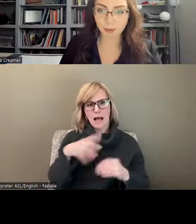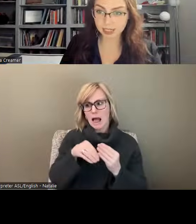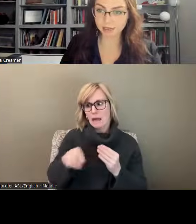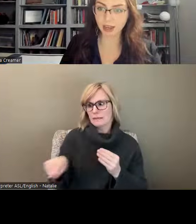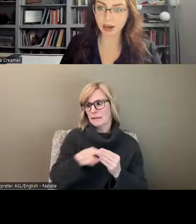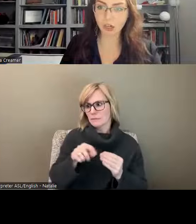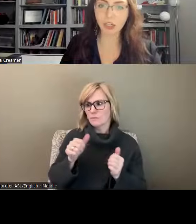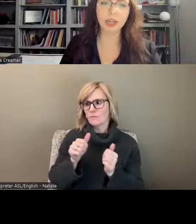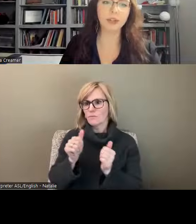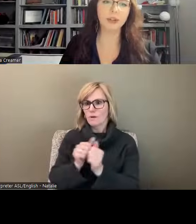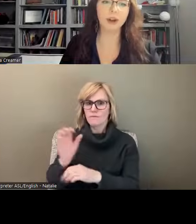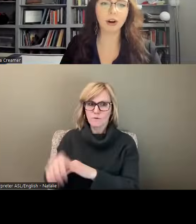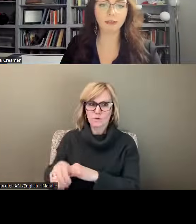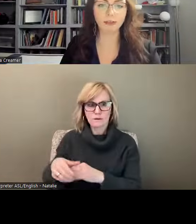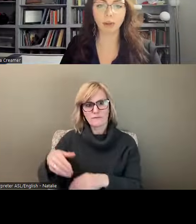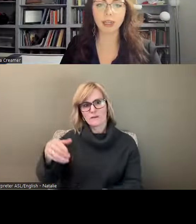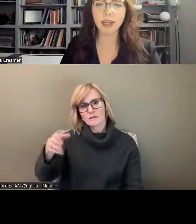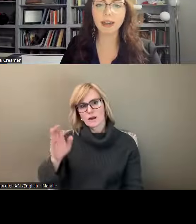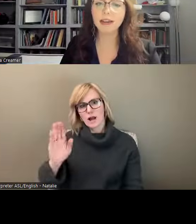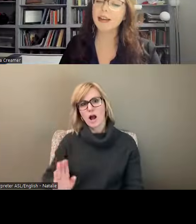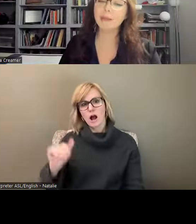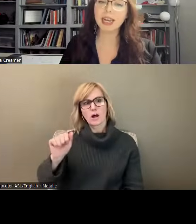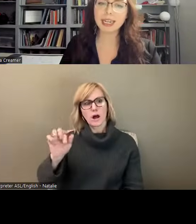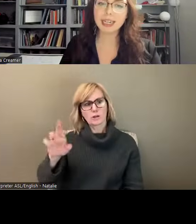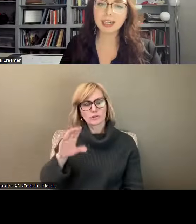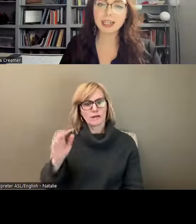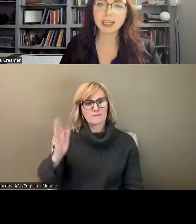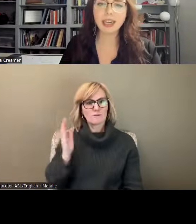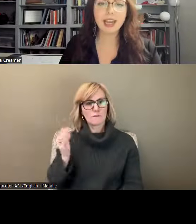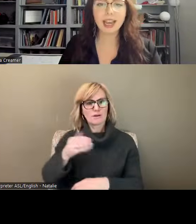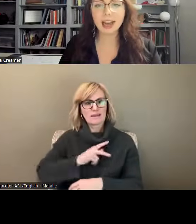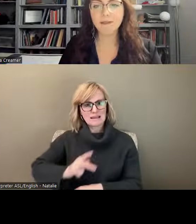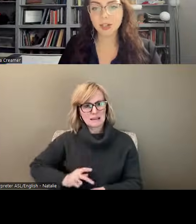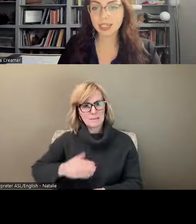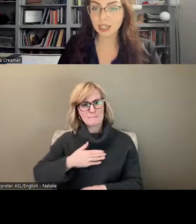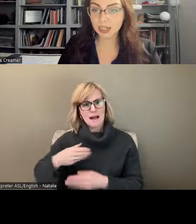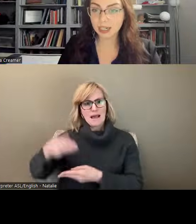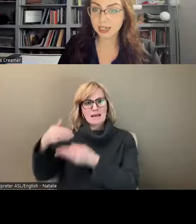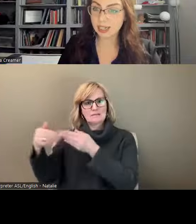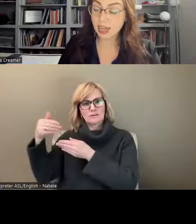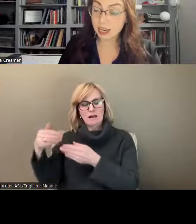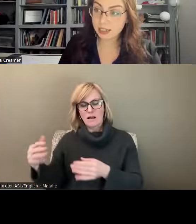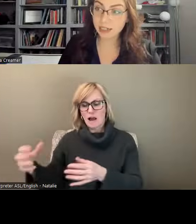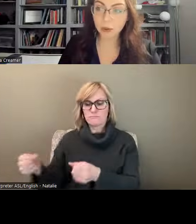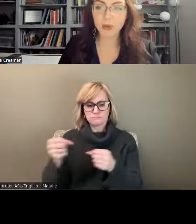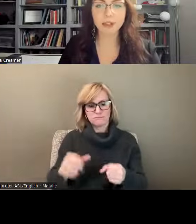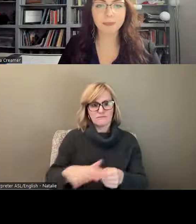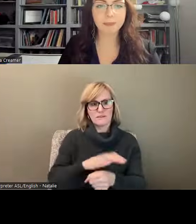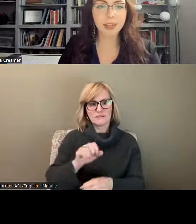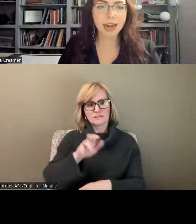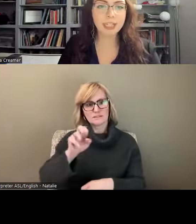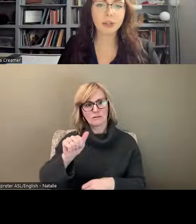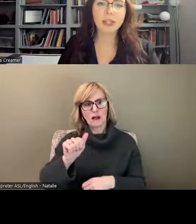massive forces of the god Ashur and to the guard of the former king, my ancestors, and I filled Assyria in its entirety like a